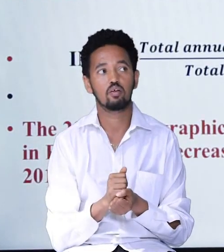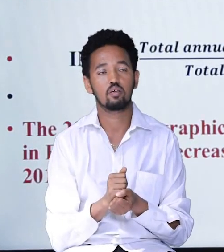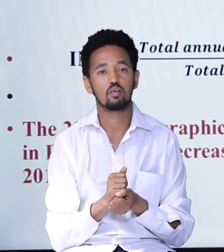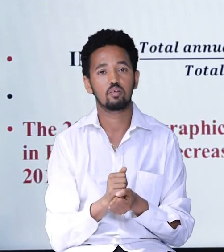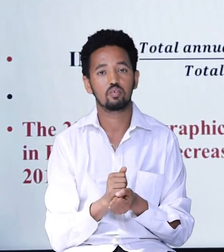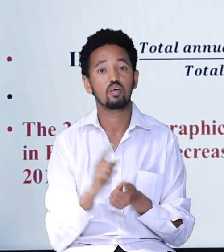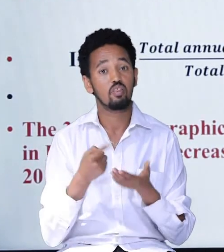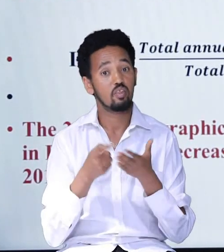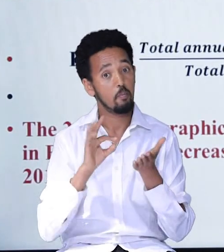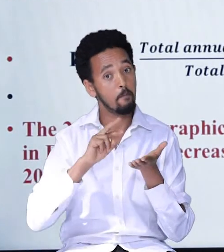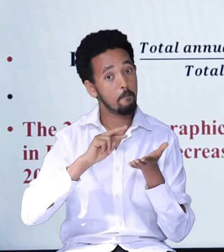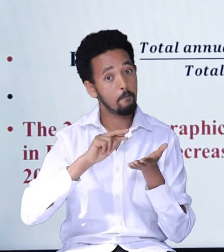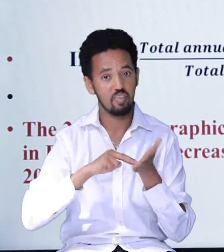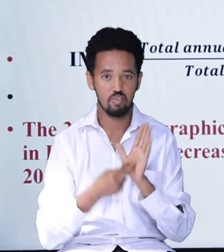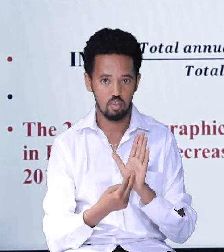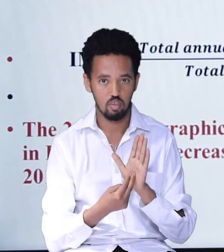this means